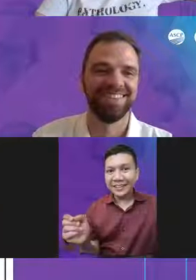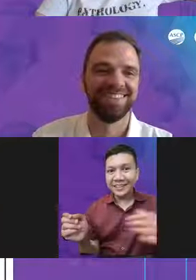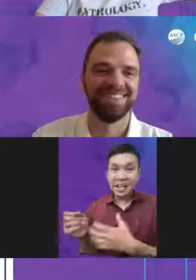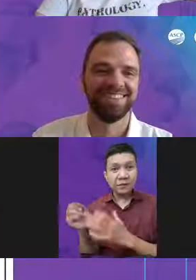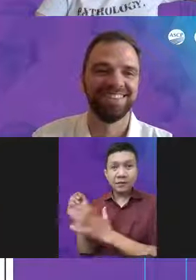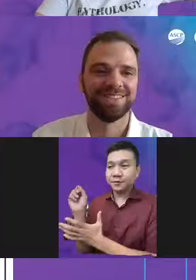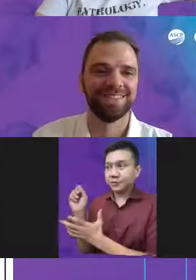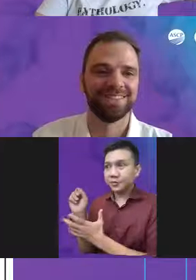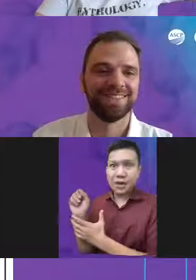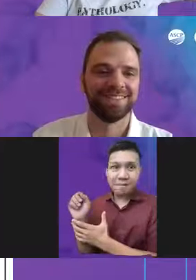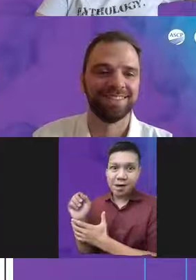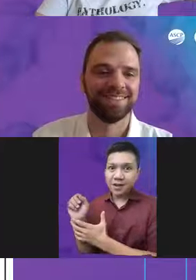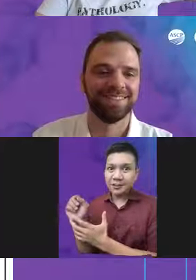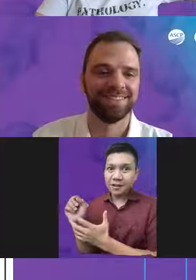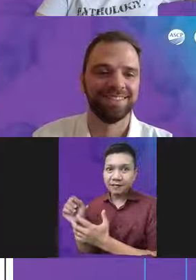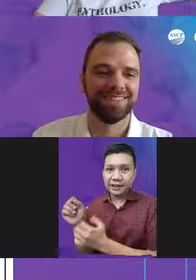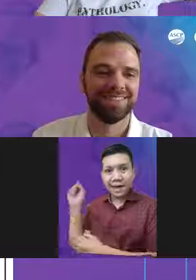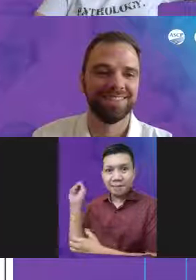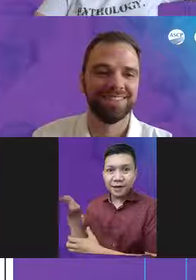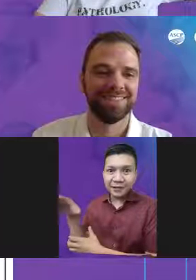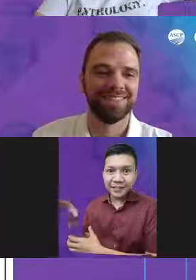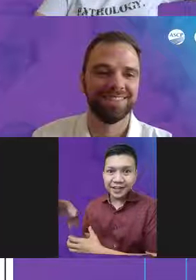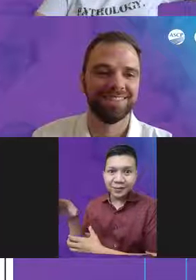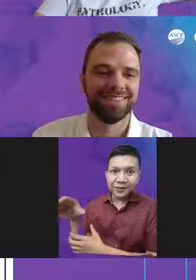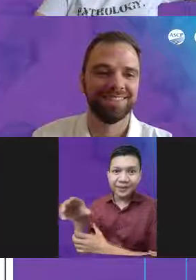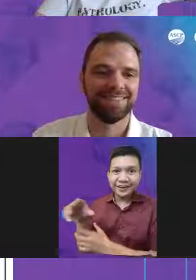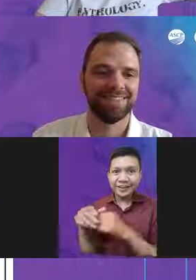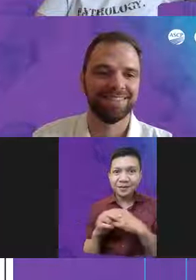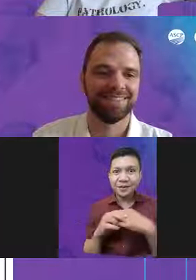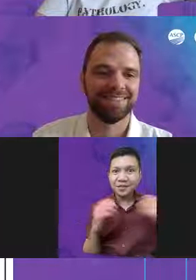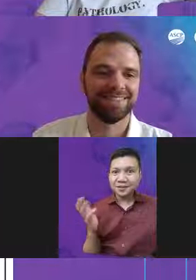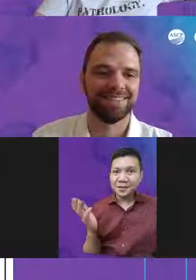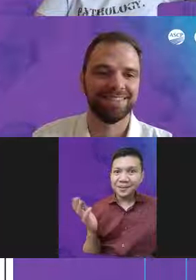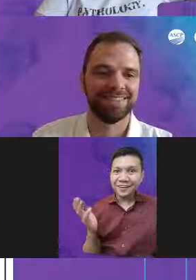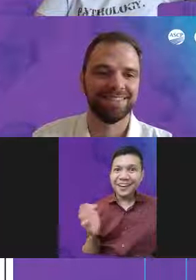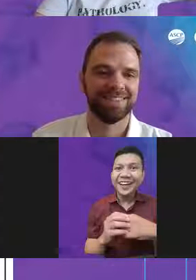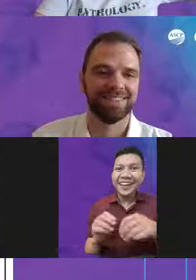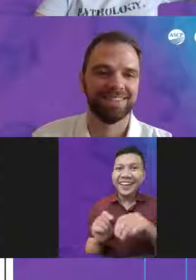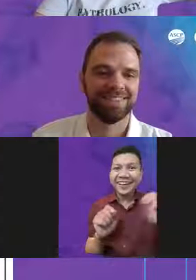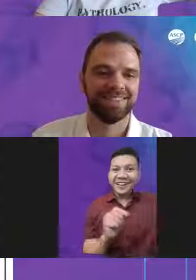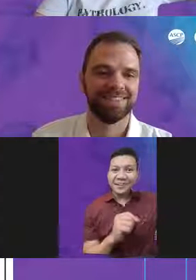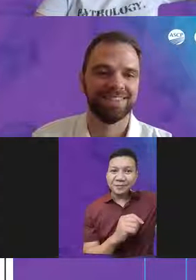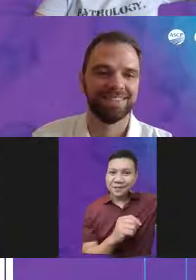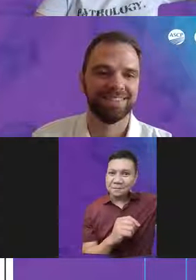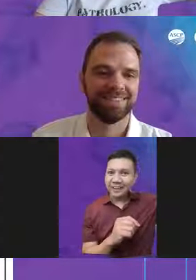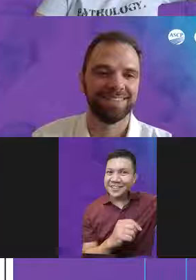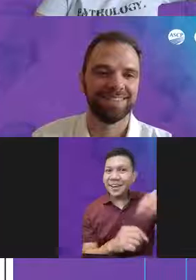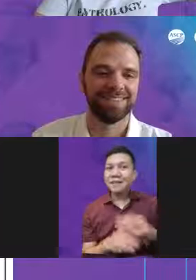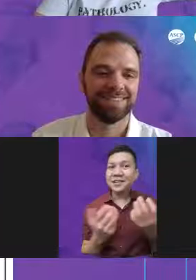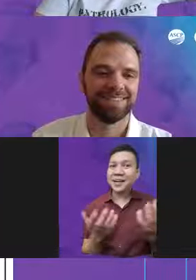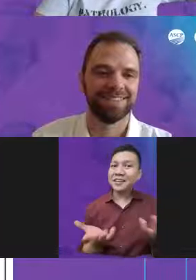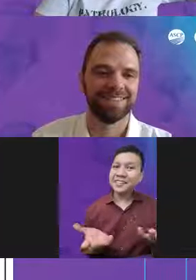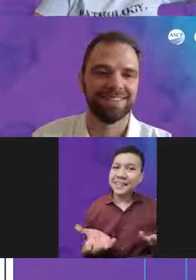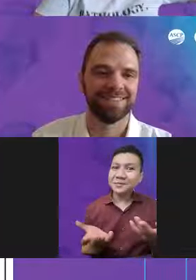some places they have the drop box of the lab outside the door in the middle of a summer. You put the blood in